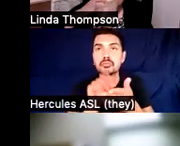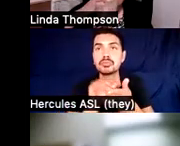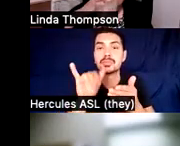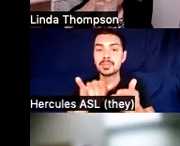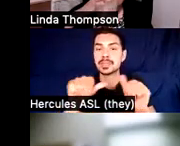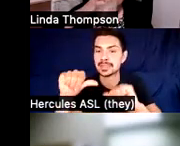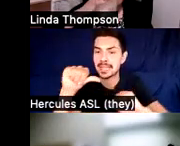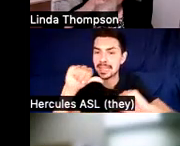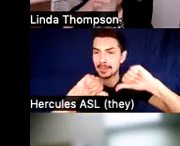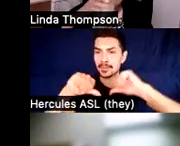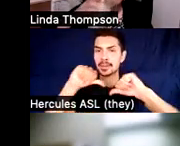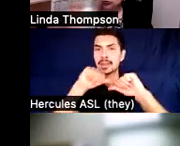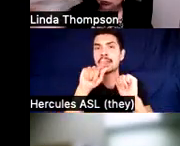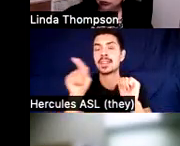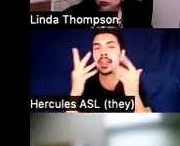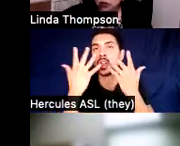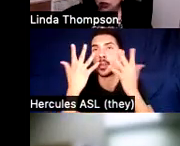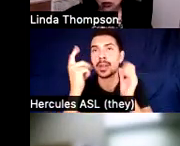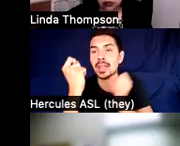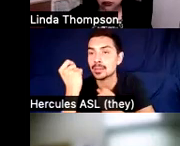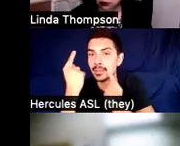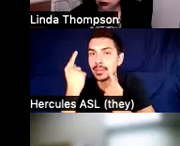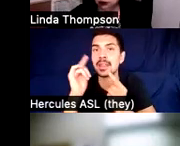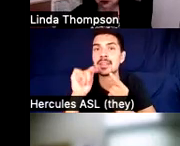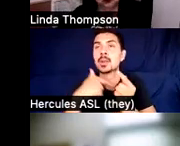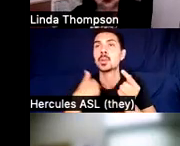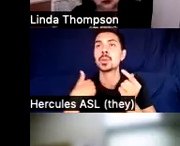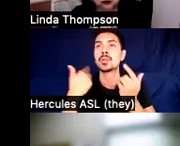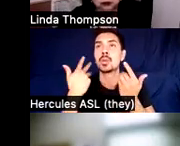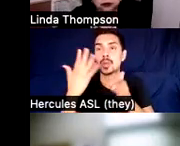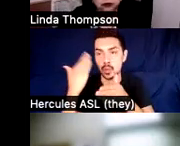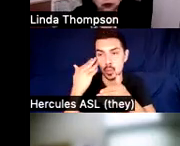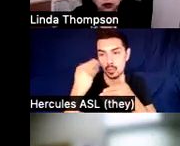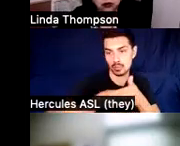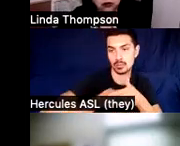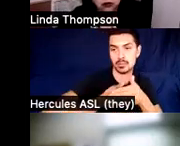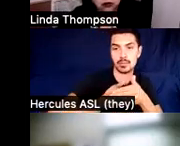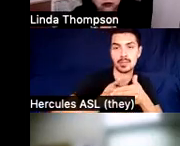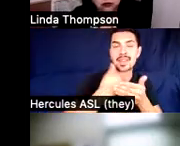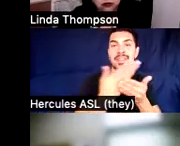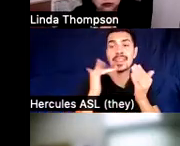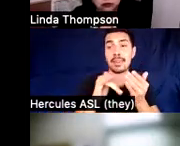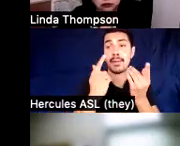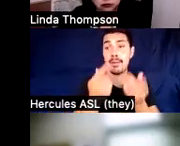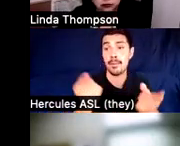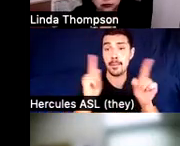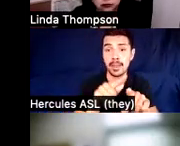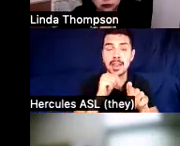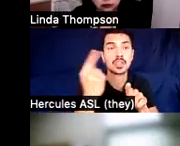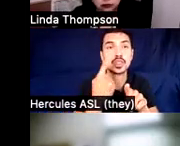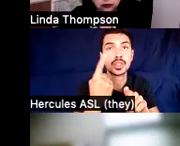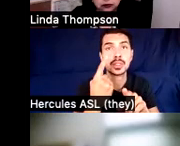scientifically, they understand what we've always known, right? That the things that have happened, not just to